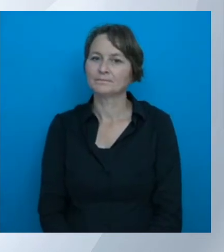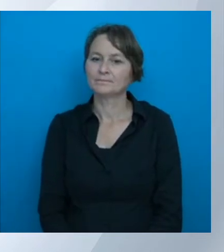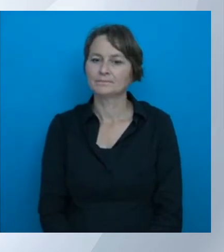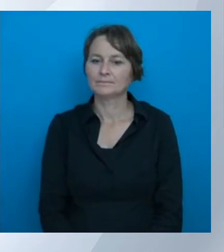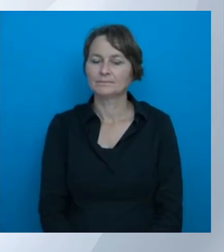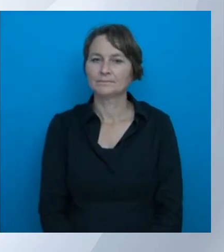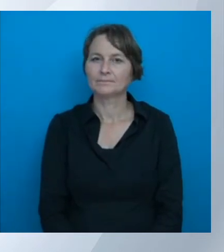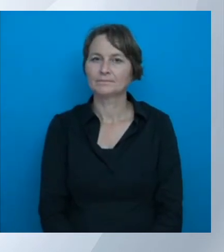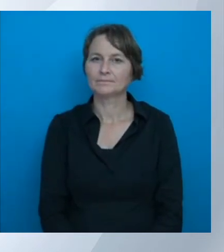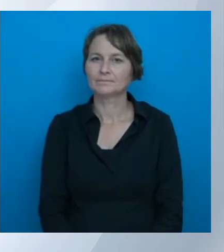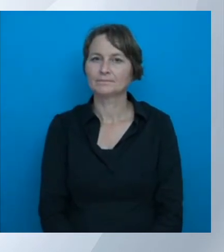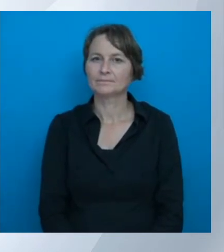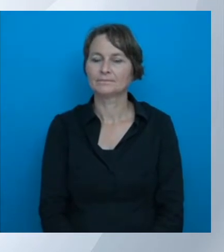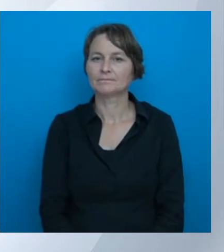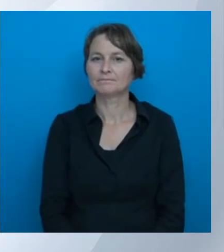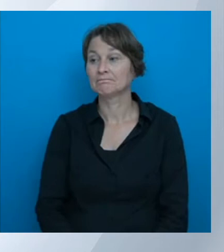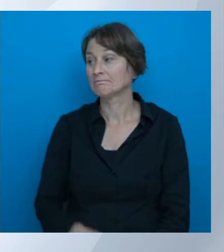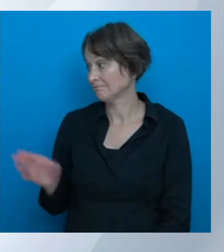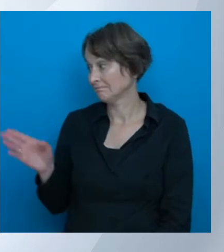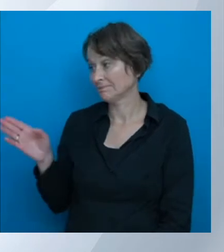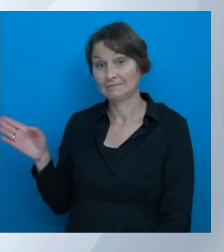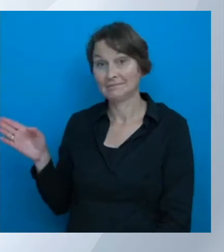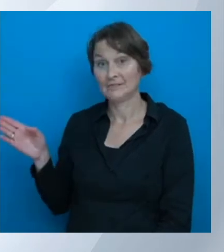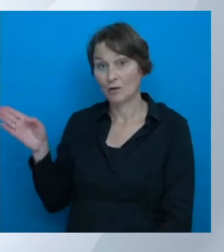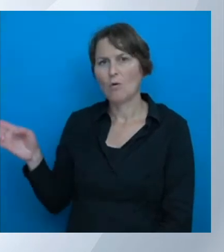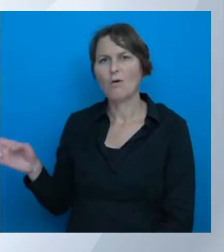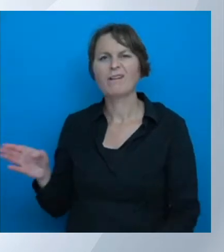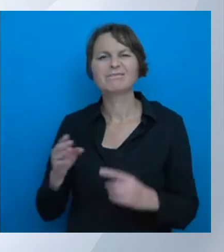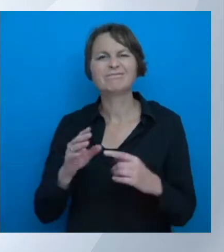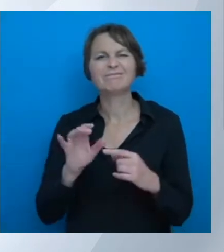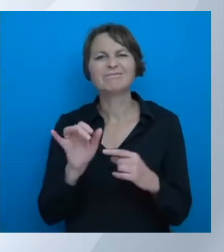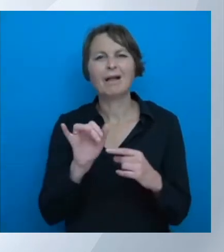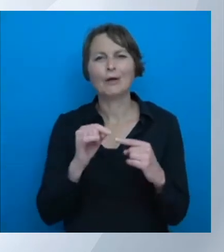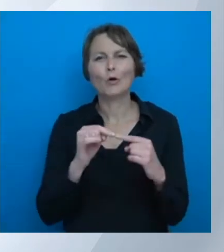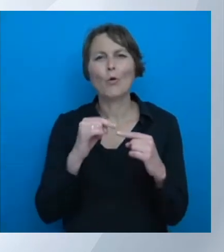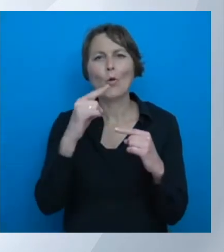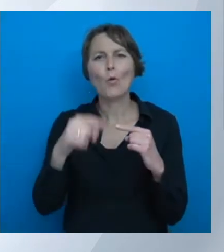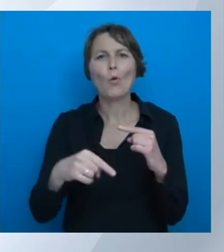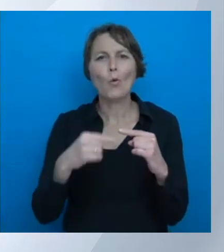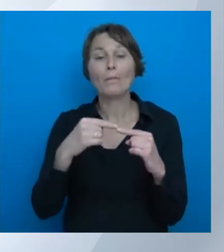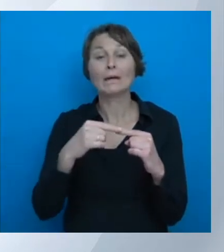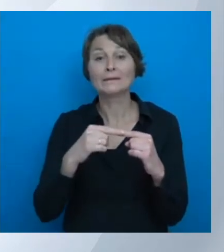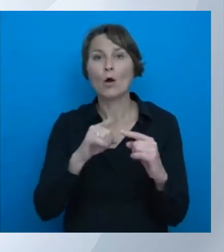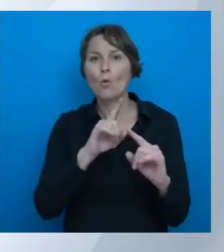And what all this is doing in a loop, it is actually posting orders.